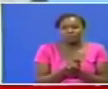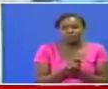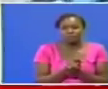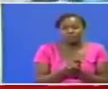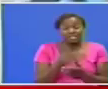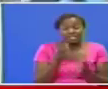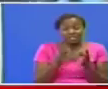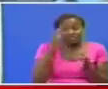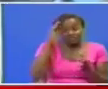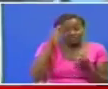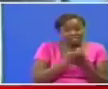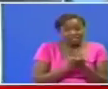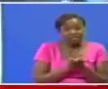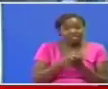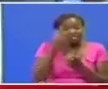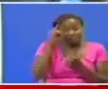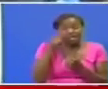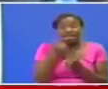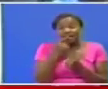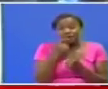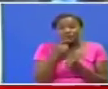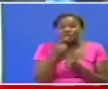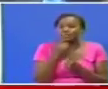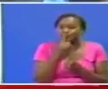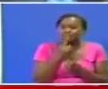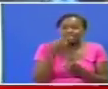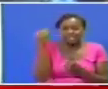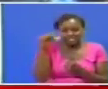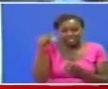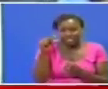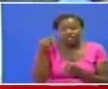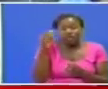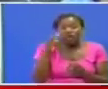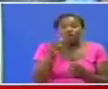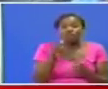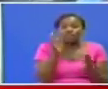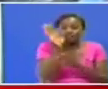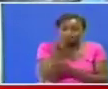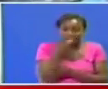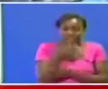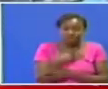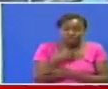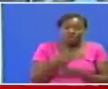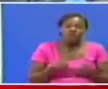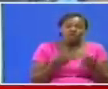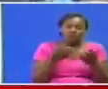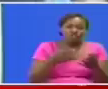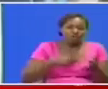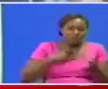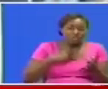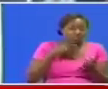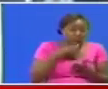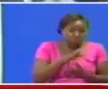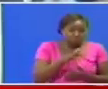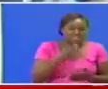If you believe in the black and the white and the red and the green of the flag of our republic, I offer myself to you as a true